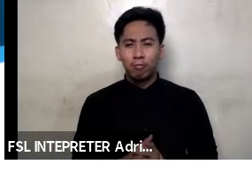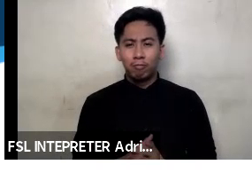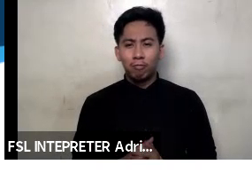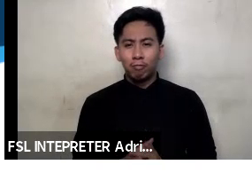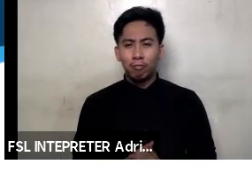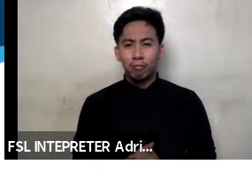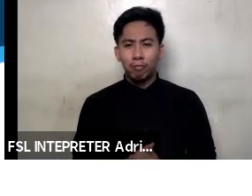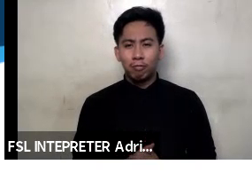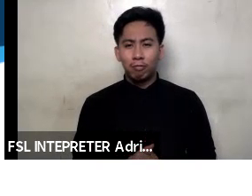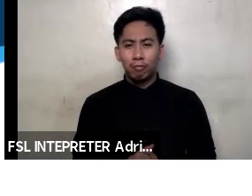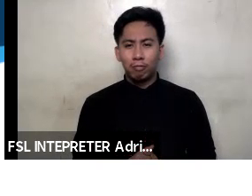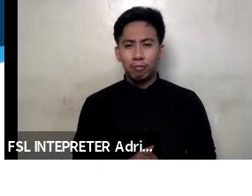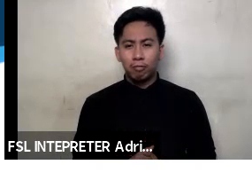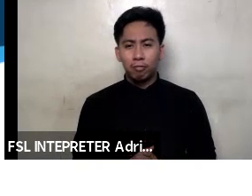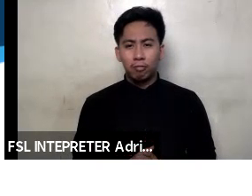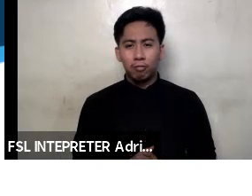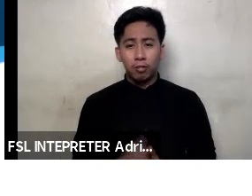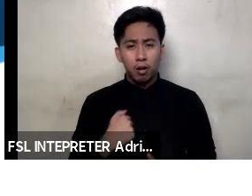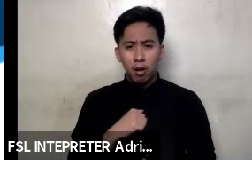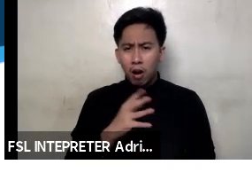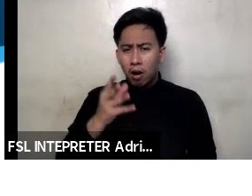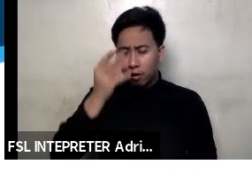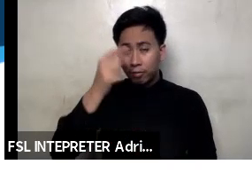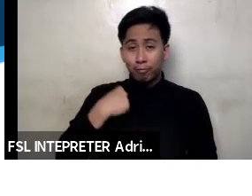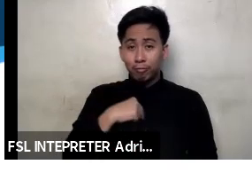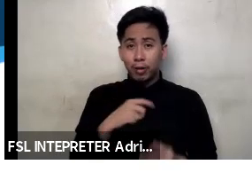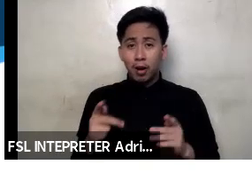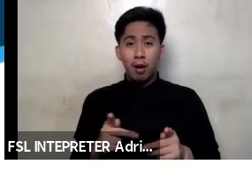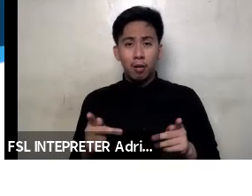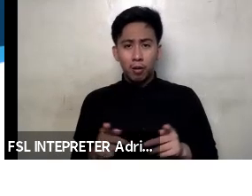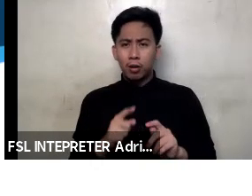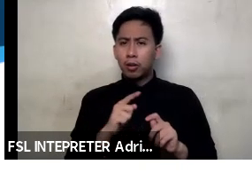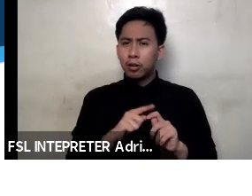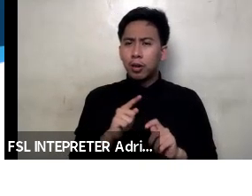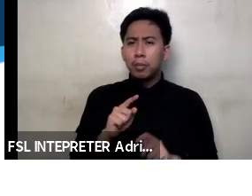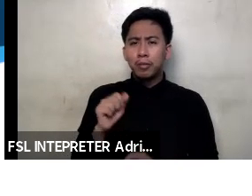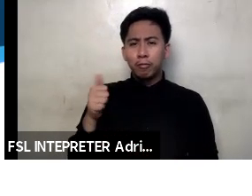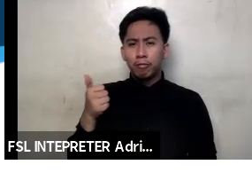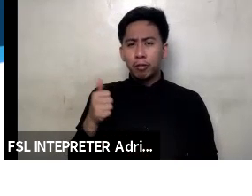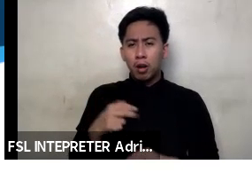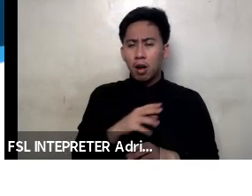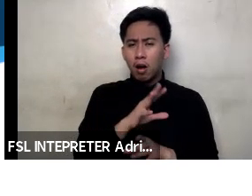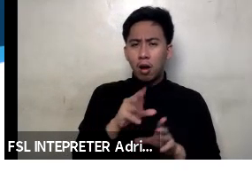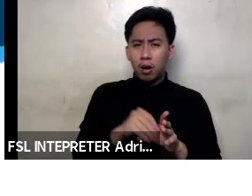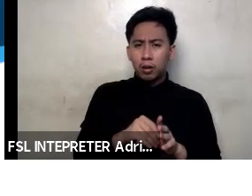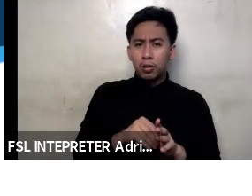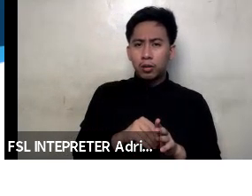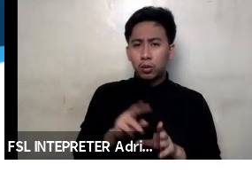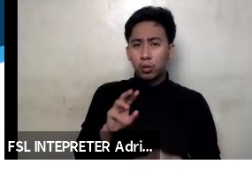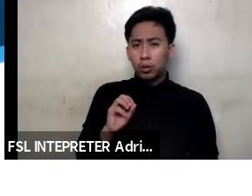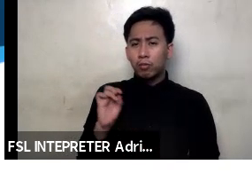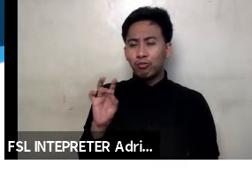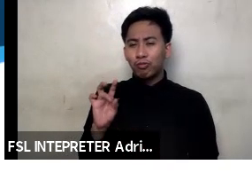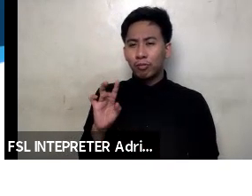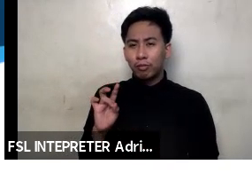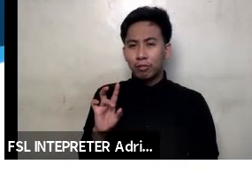2021. When we learned that our municipality was among the top 10 municipalities included in 2017 in